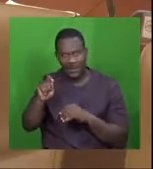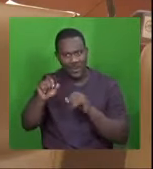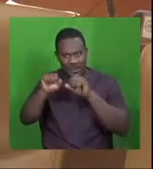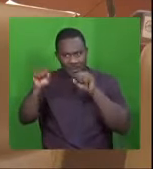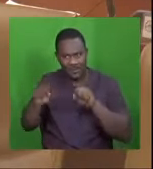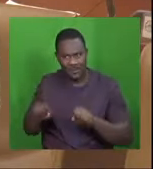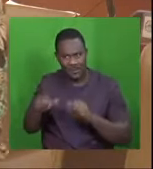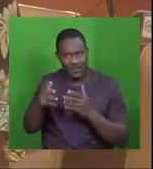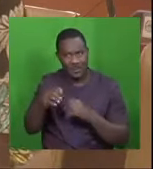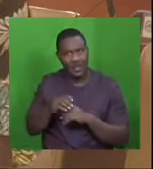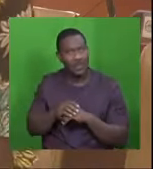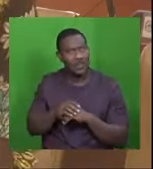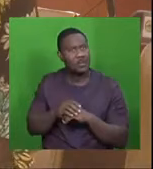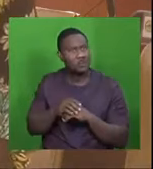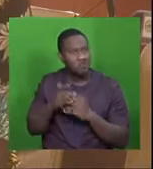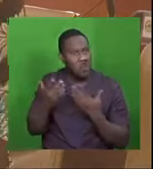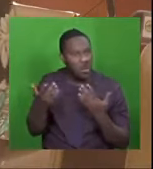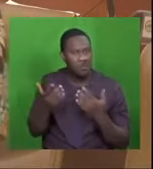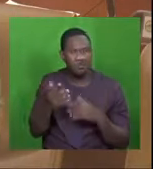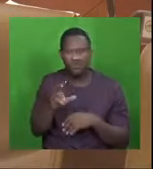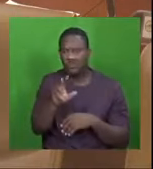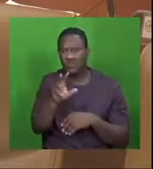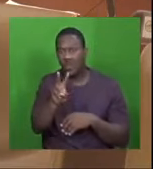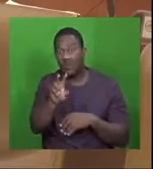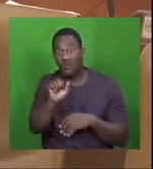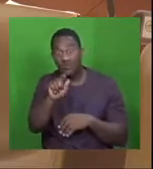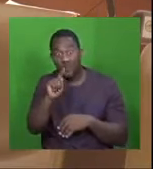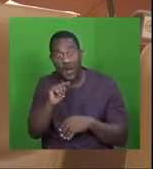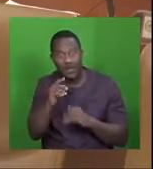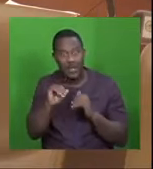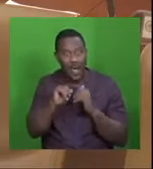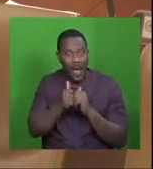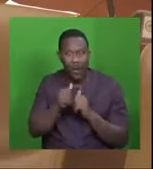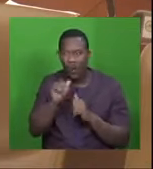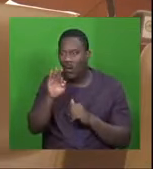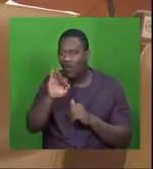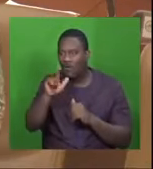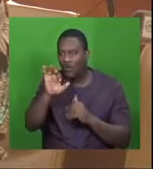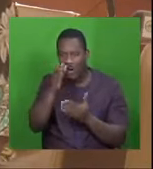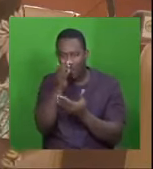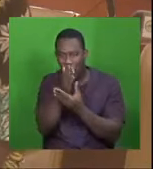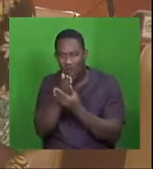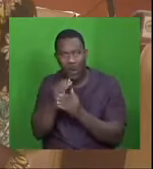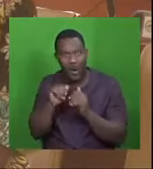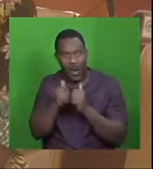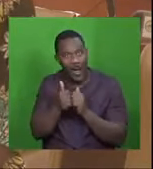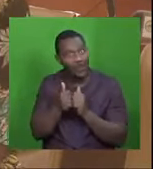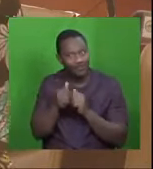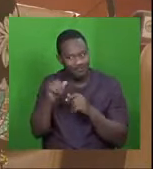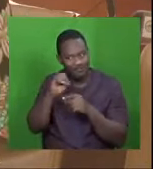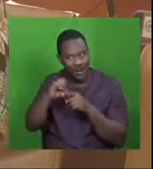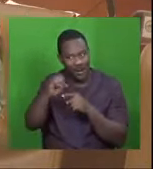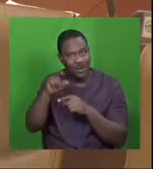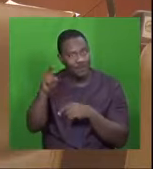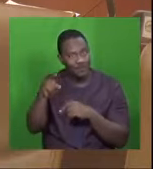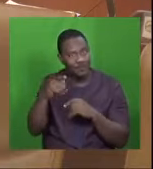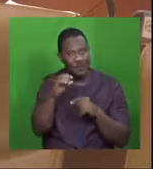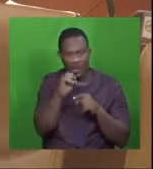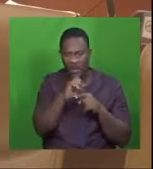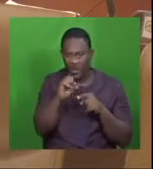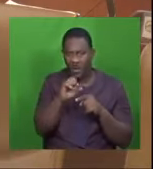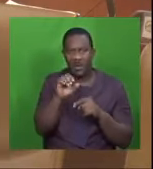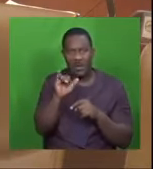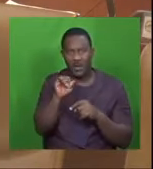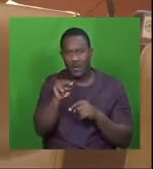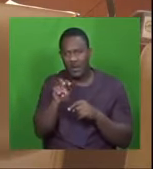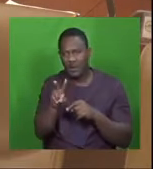we have online filing of taxes, we have digitization of our tax clearance certificates, the e-VAT invoicing, and